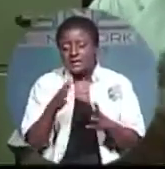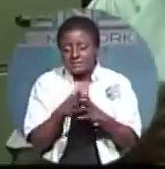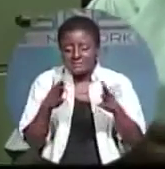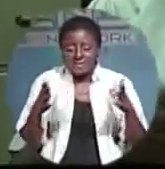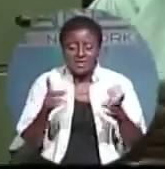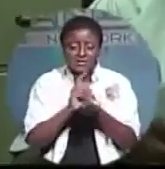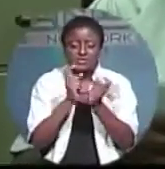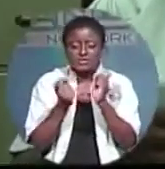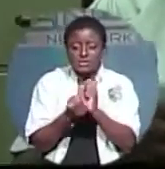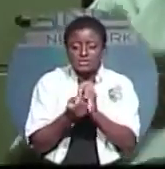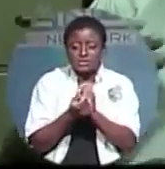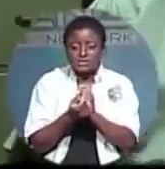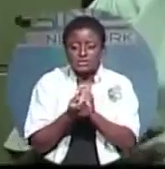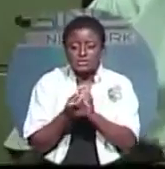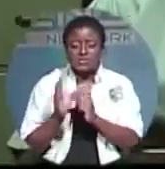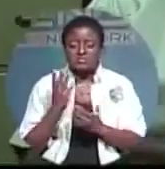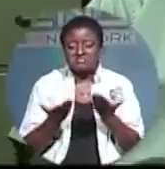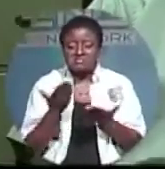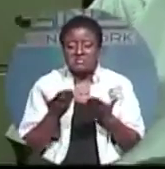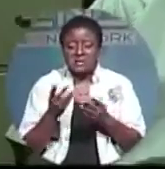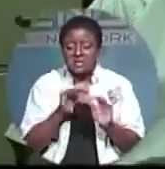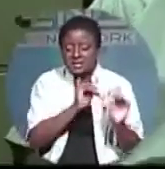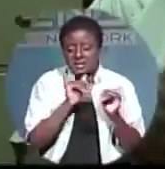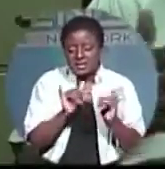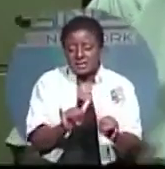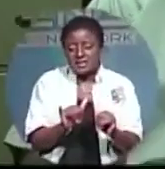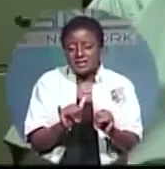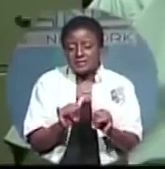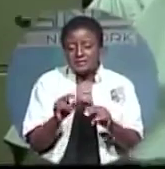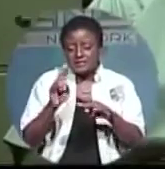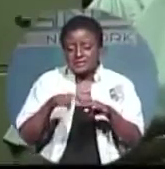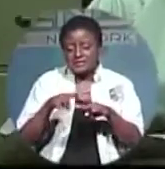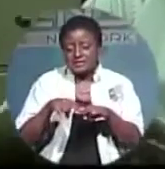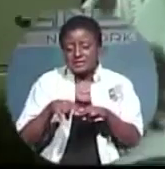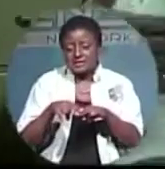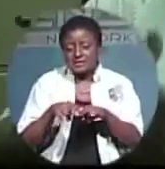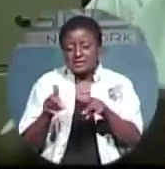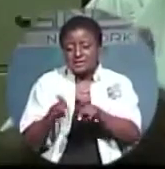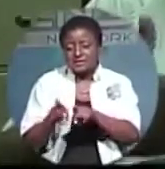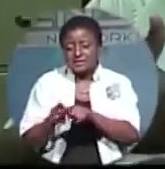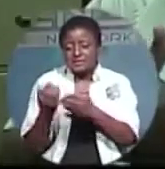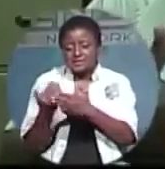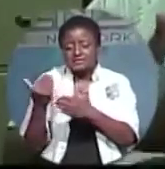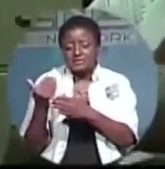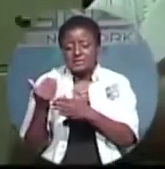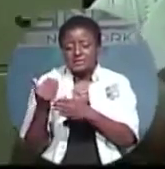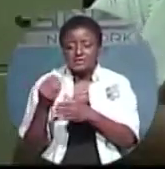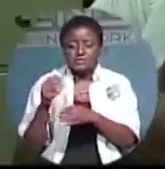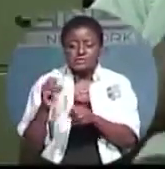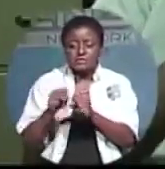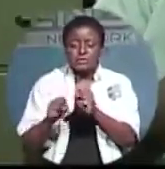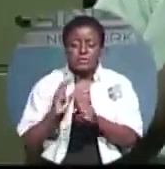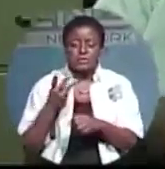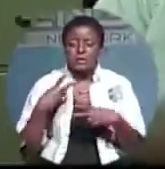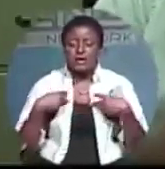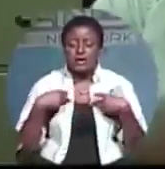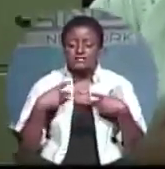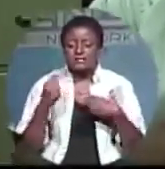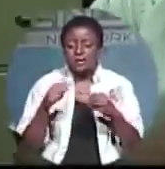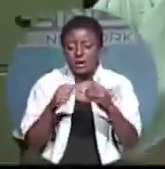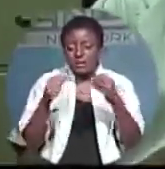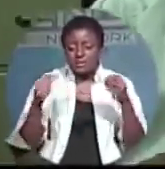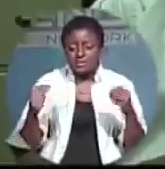leave the seating as is, and then so we'll have the 9 opposition members in